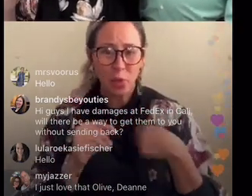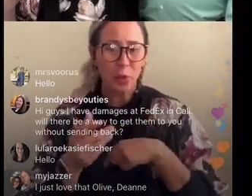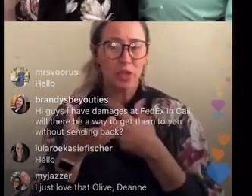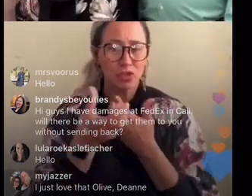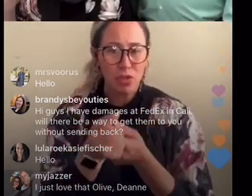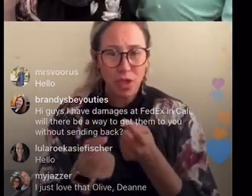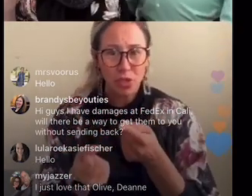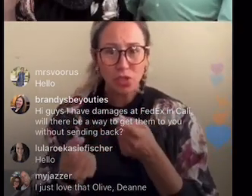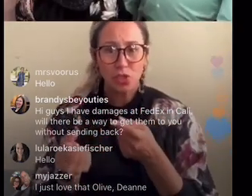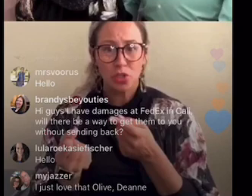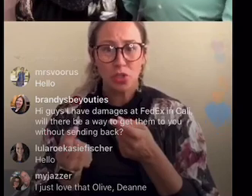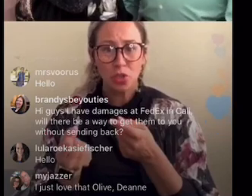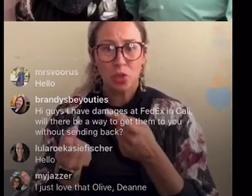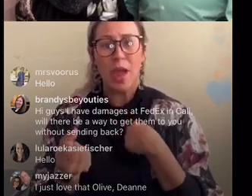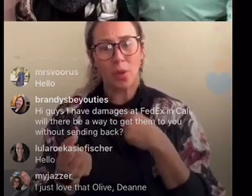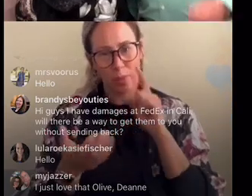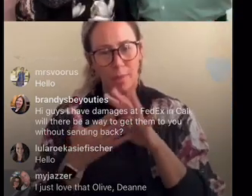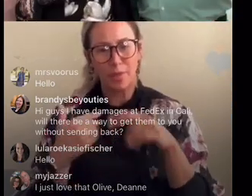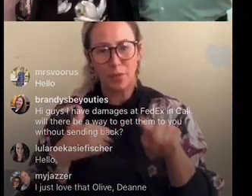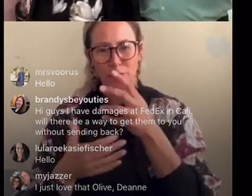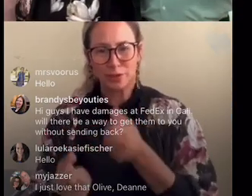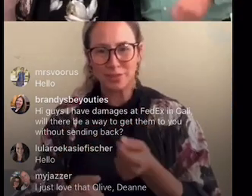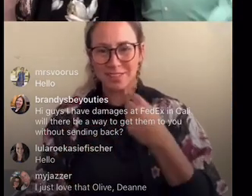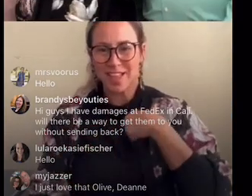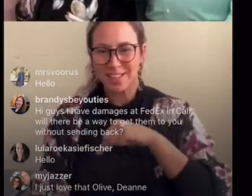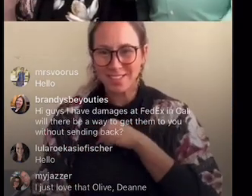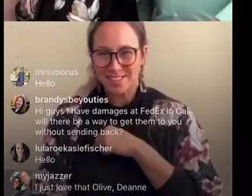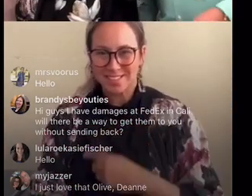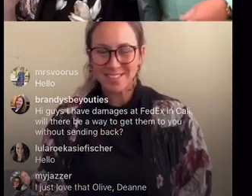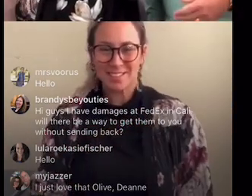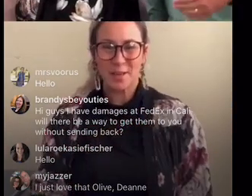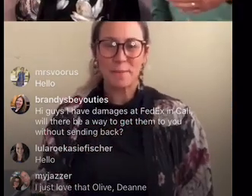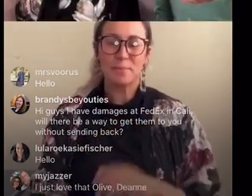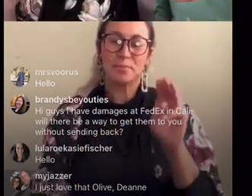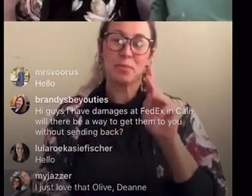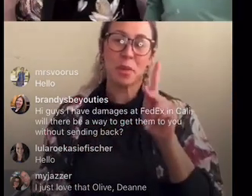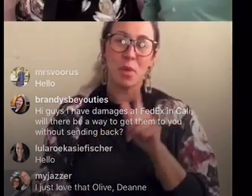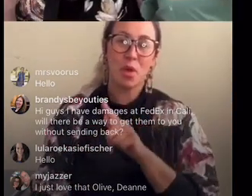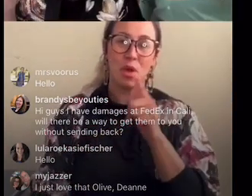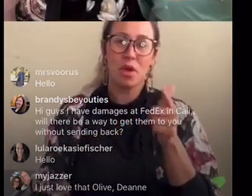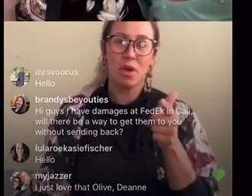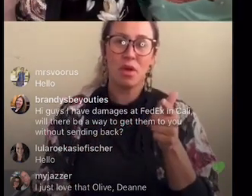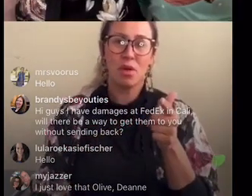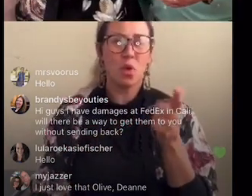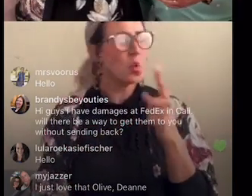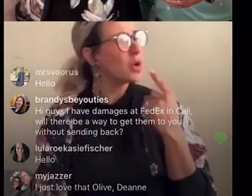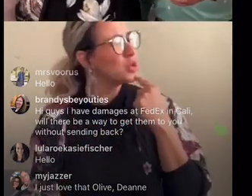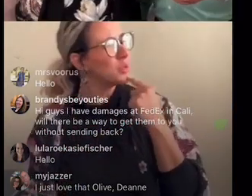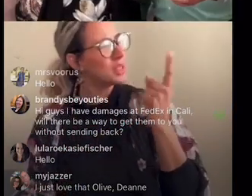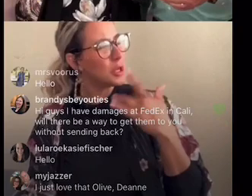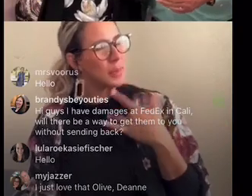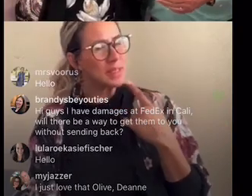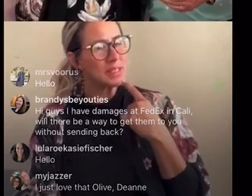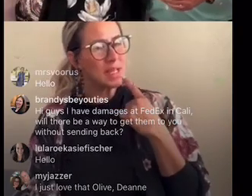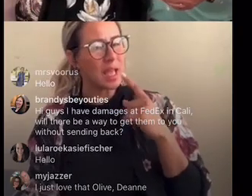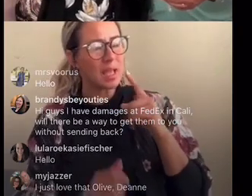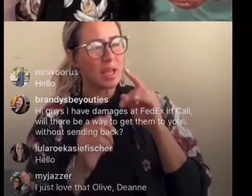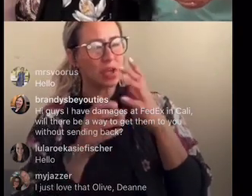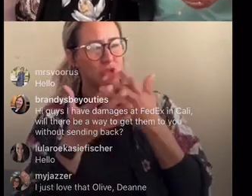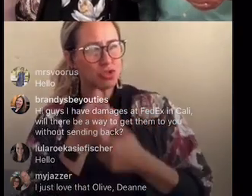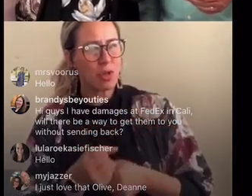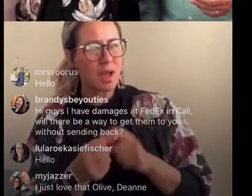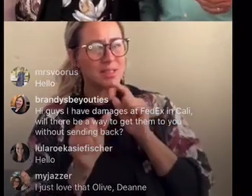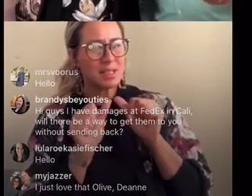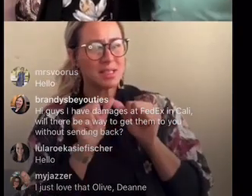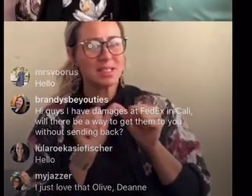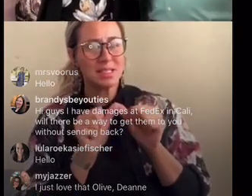trust us. Yeah. All right. So the one thing is, what is it you say? Trust is consistent. Consistent